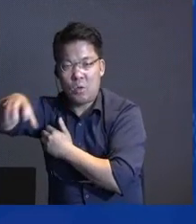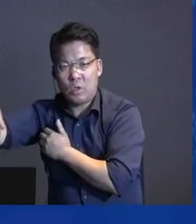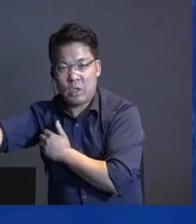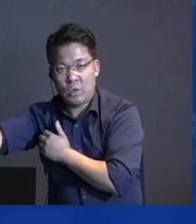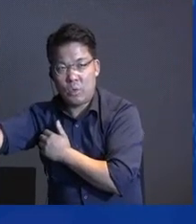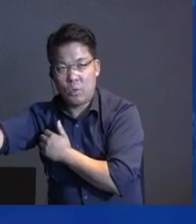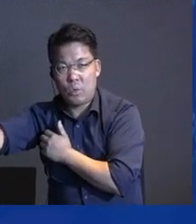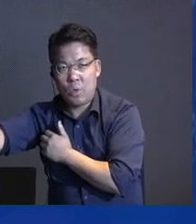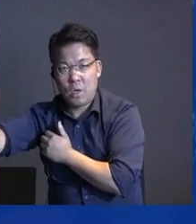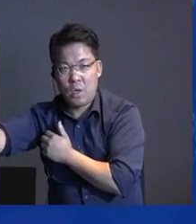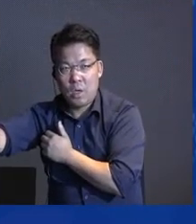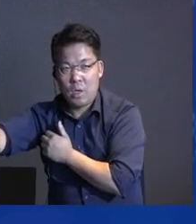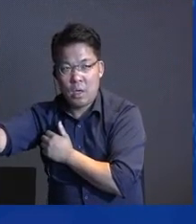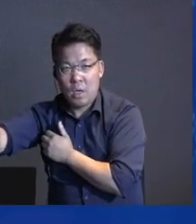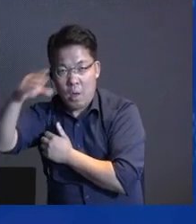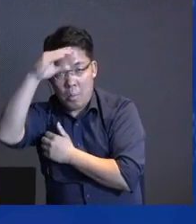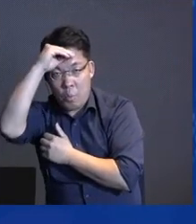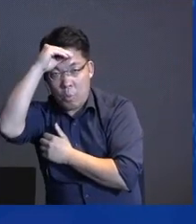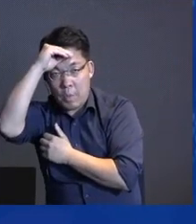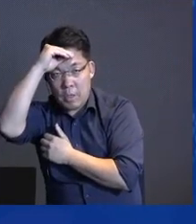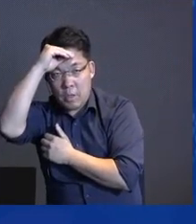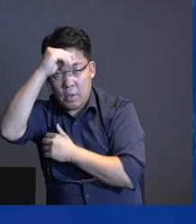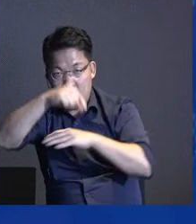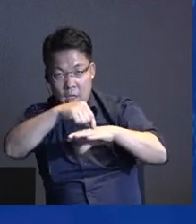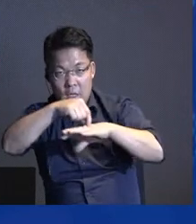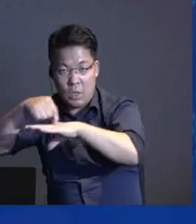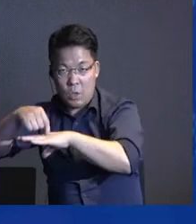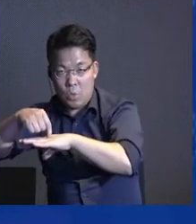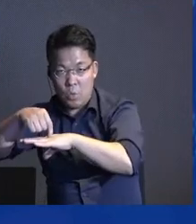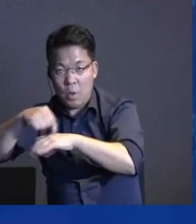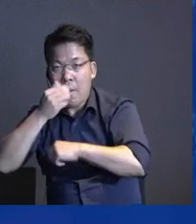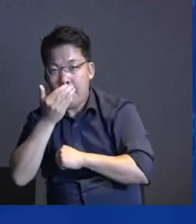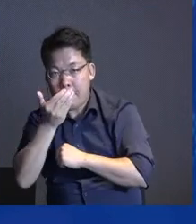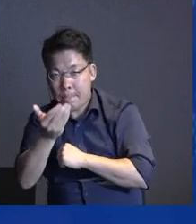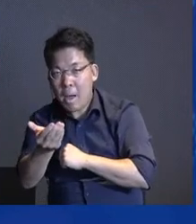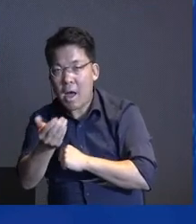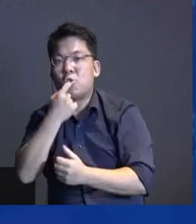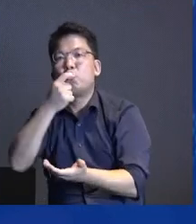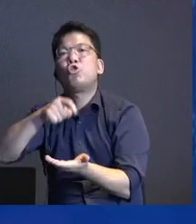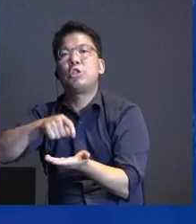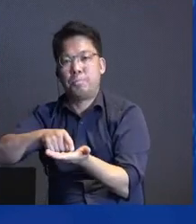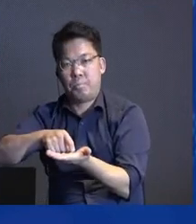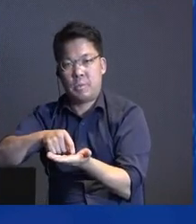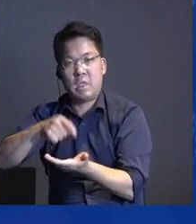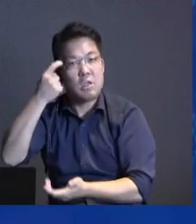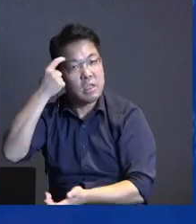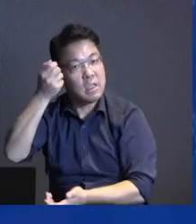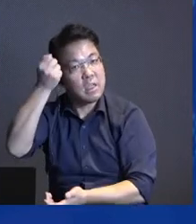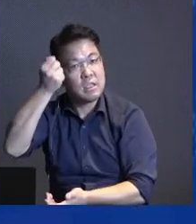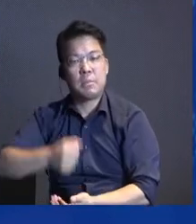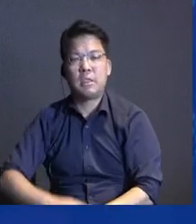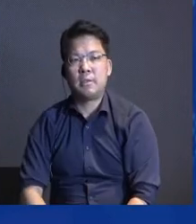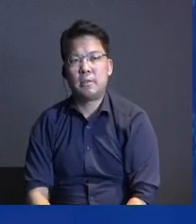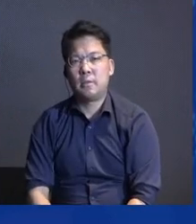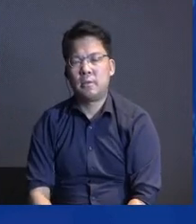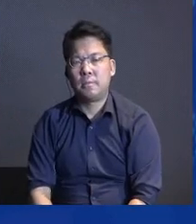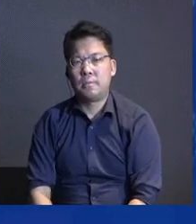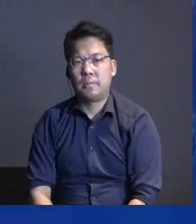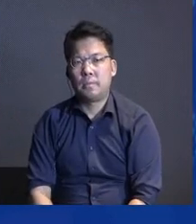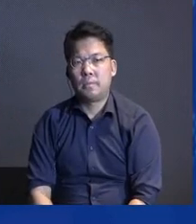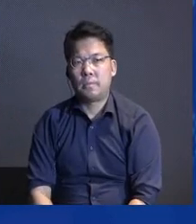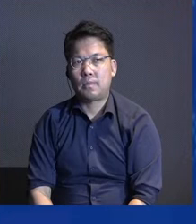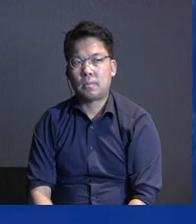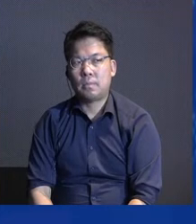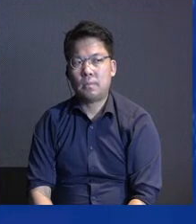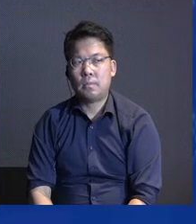the role of older people in meeting their care needs and also contribute to the development of the